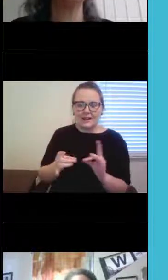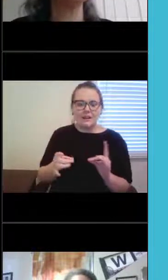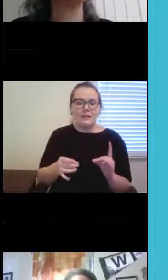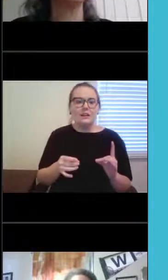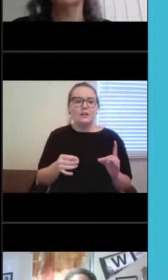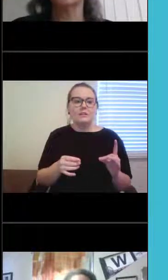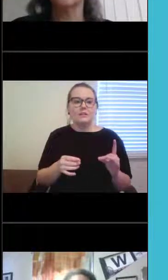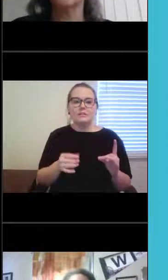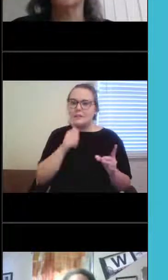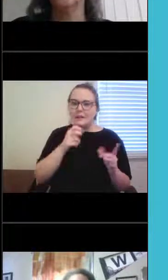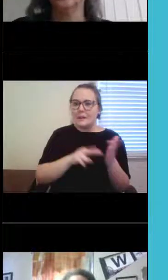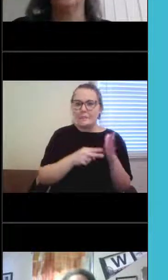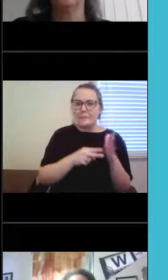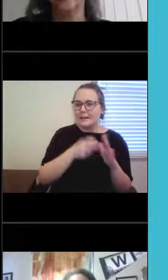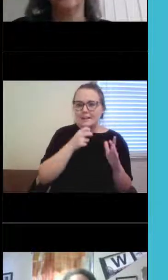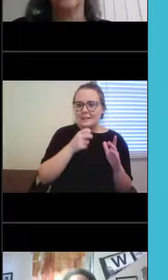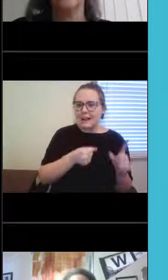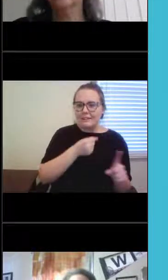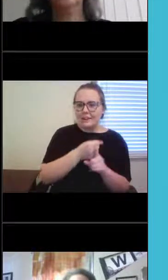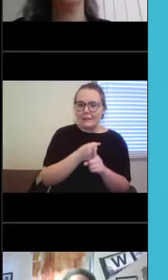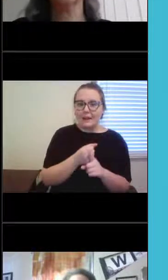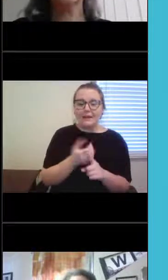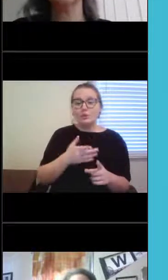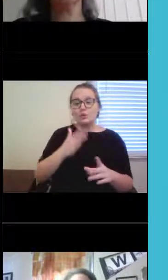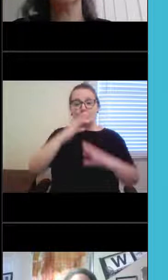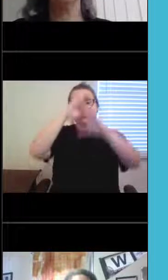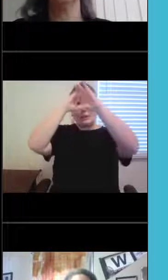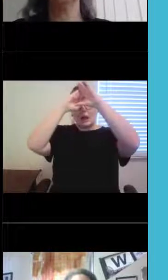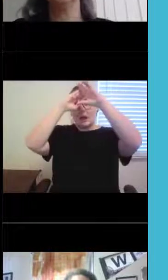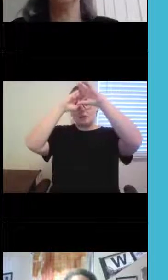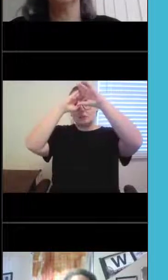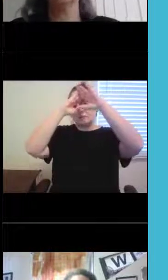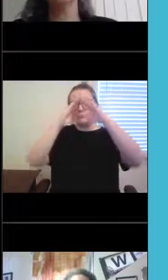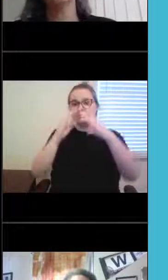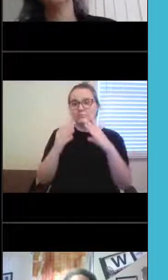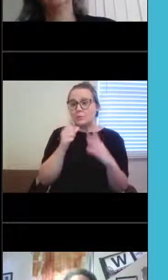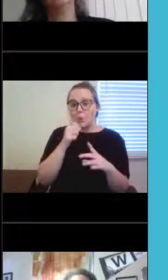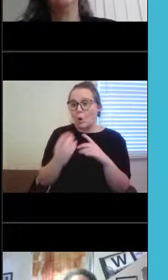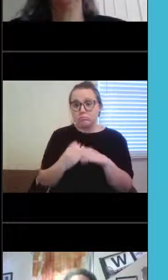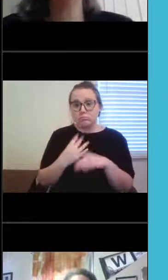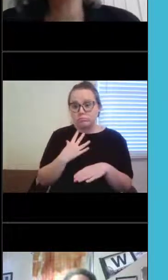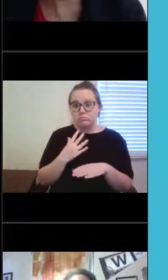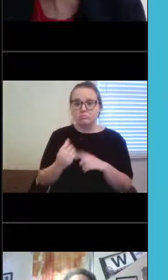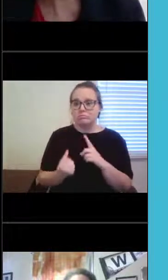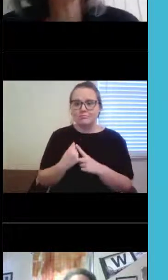only we could just block something out and then it wouldn't affect us, but that just doesn't work.